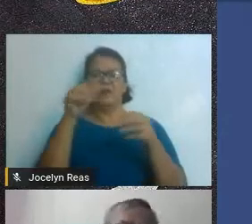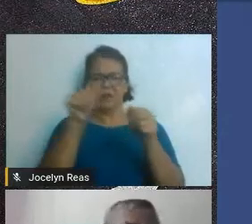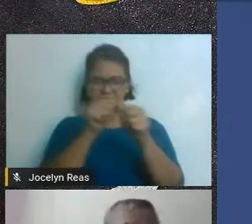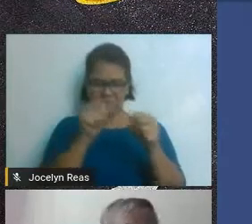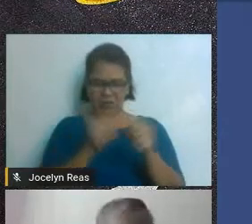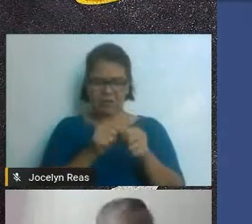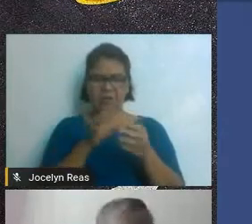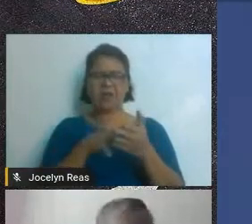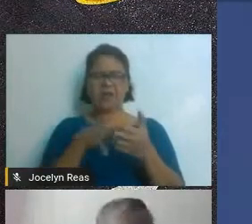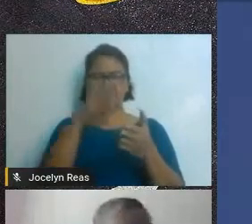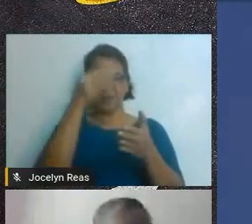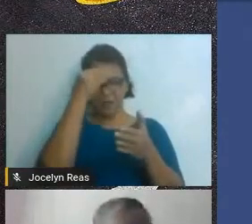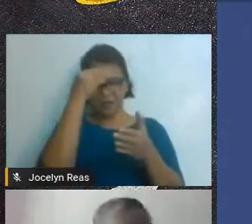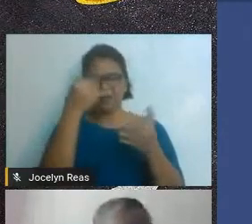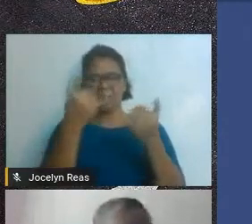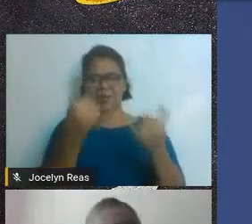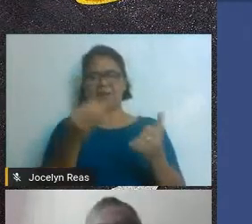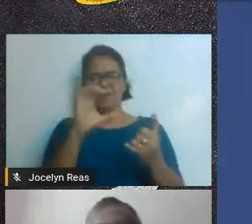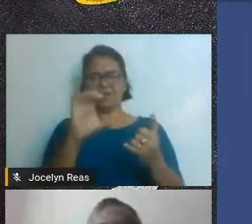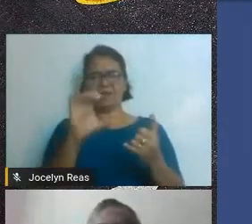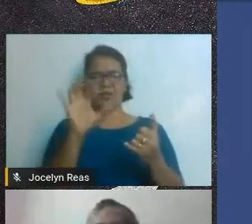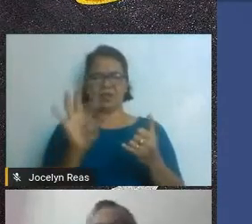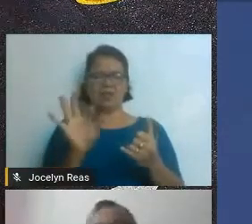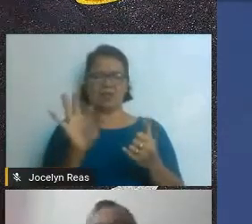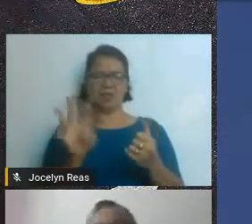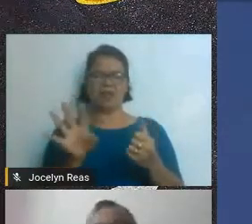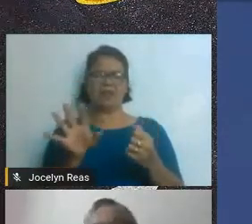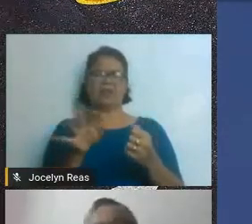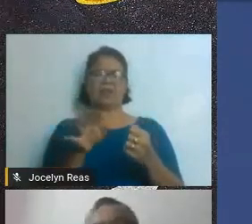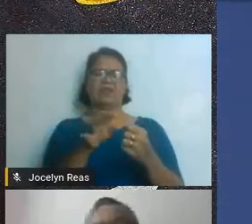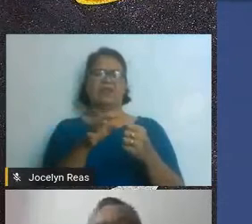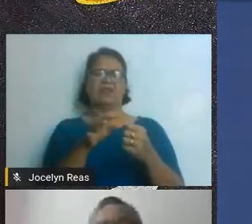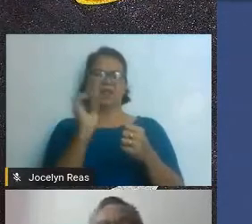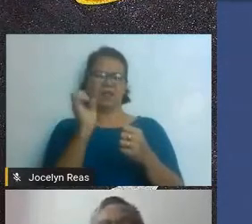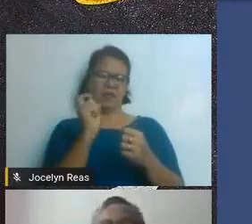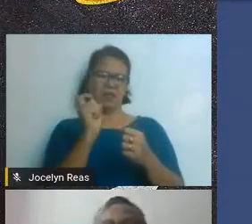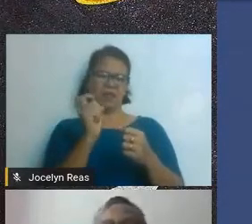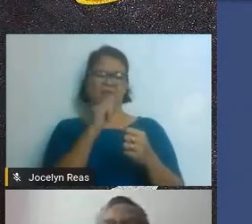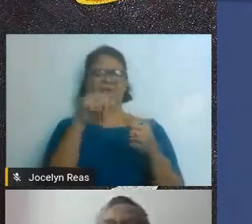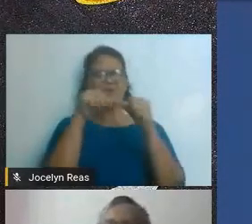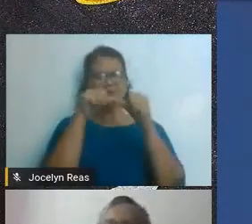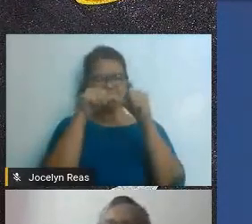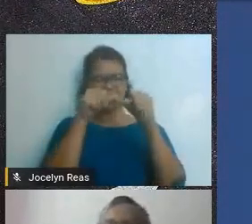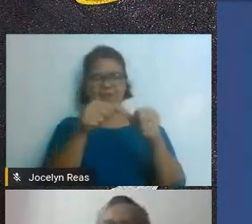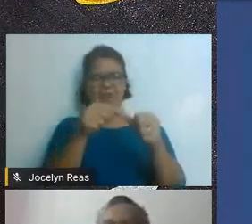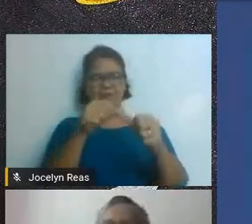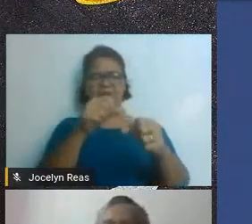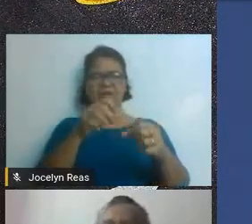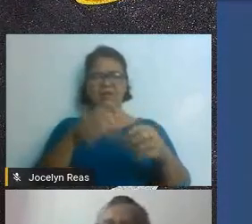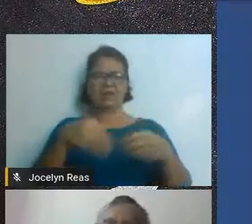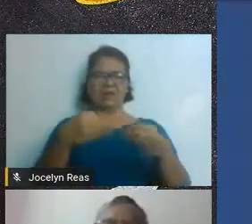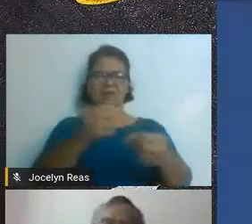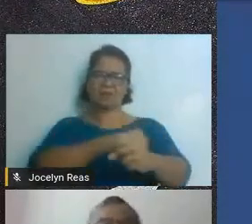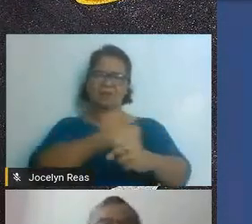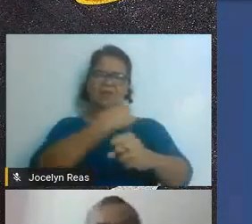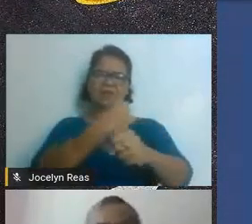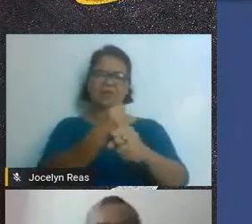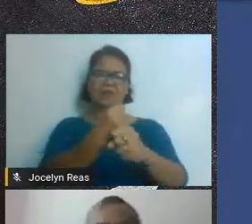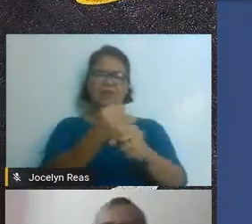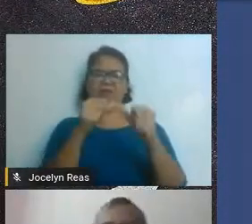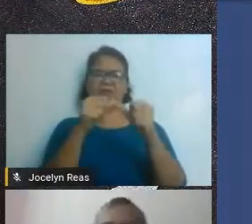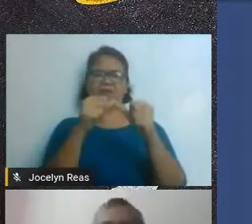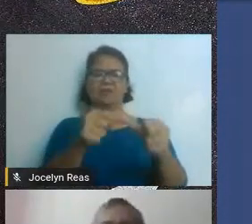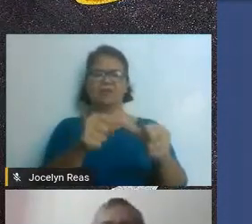this COVID-19 emergency is to continue to strengthen the pursuit of